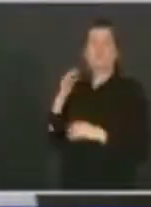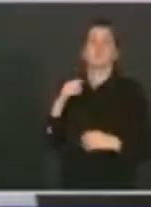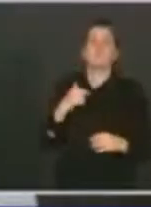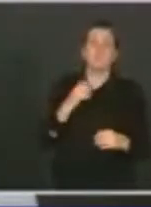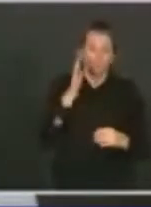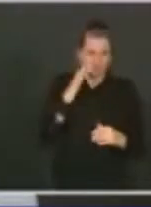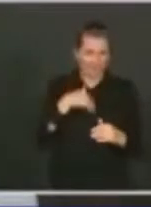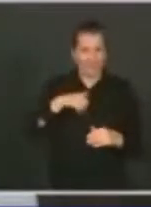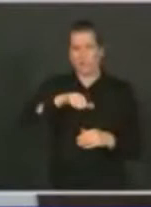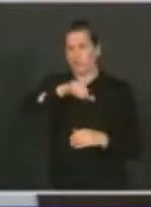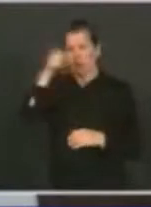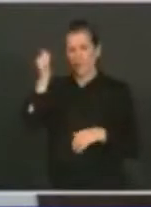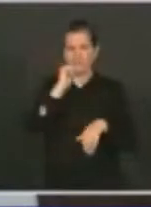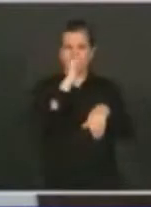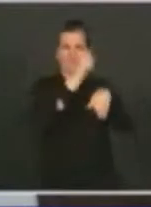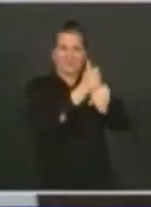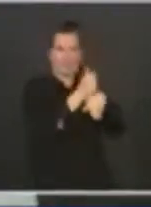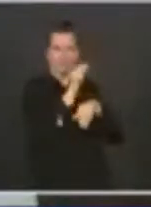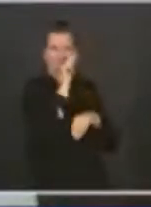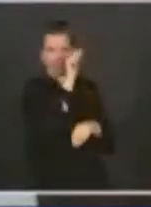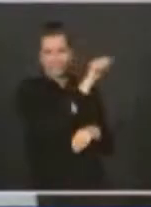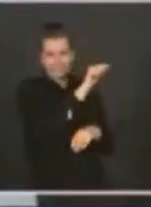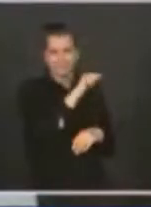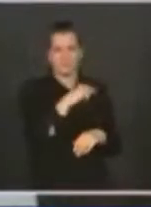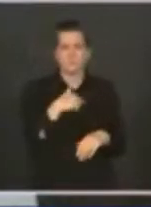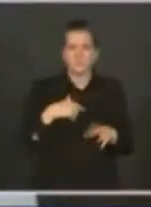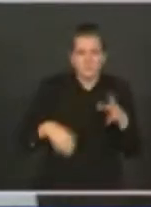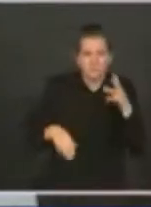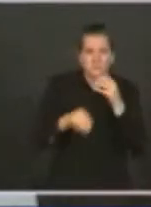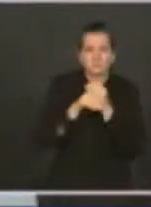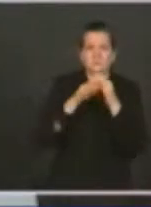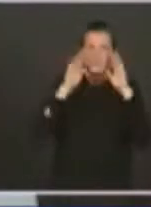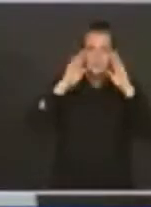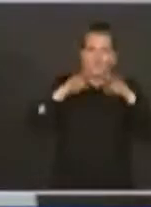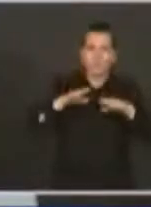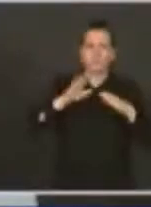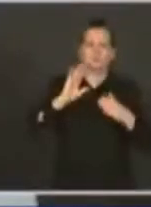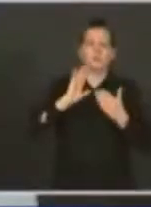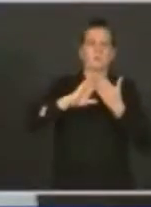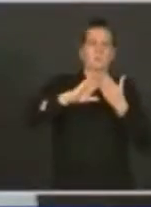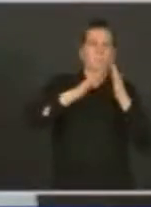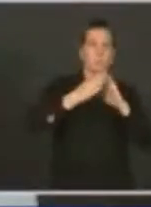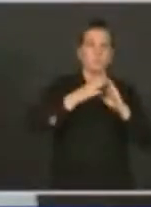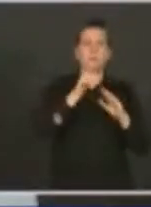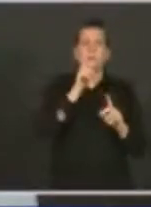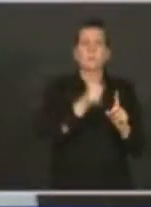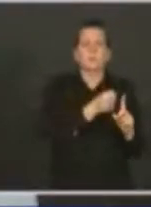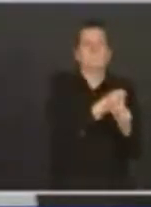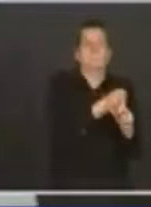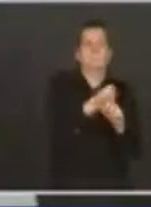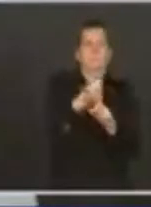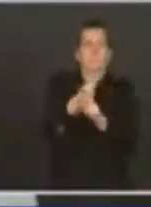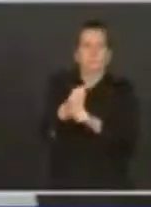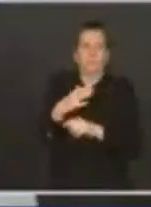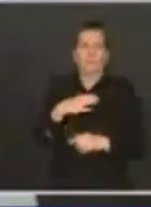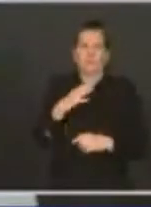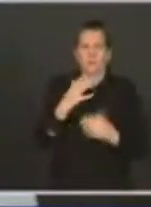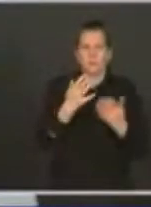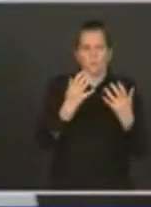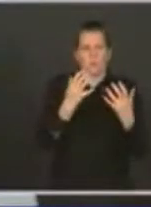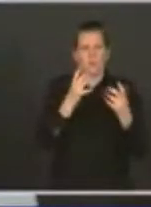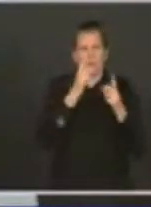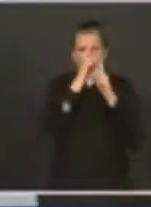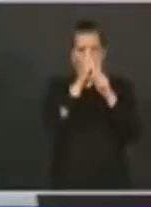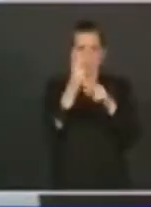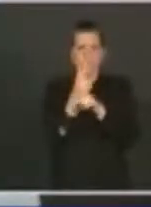testing, and we have an added focus on our community's highest hit. We're looking to use, as the governor shared,